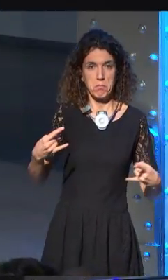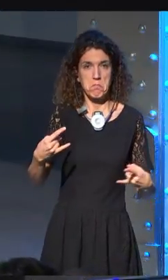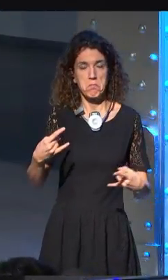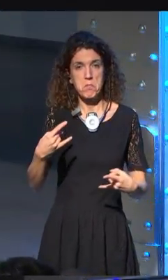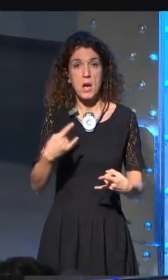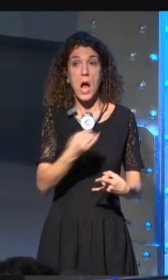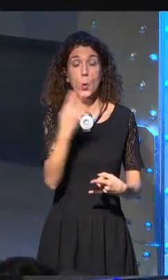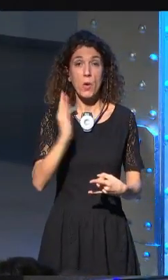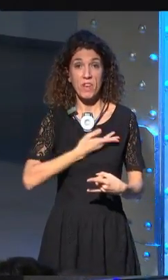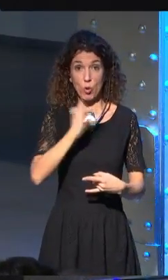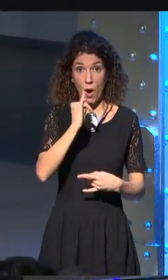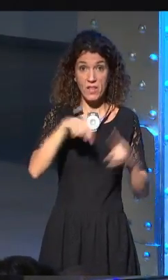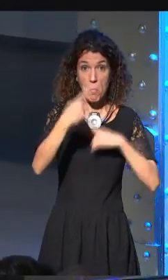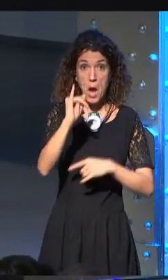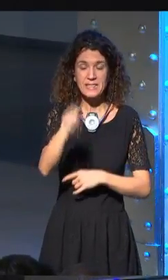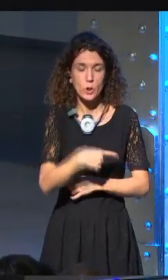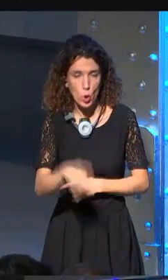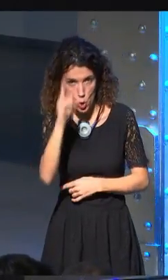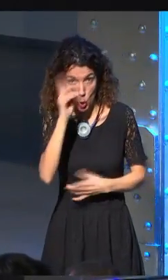radiation. Hopefully I'll never find out.